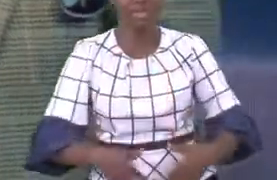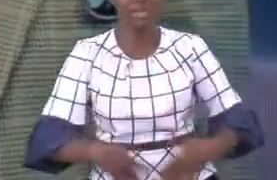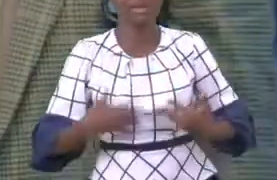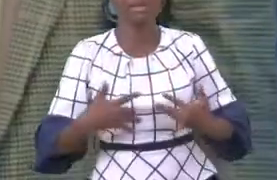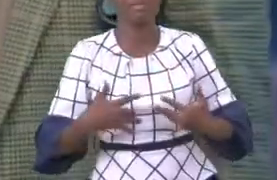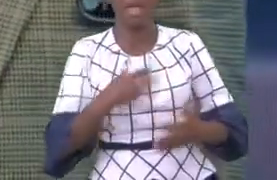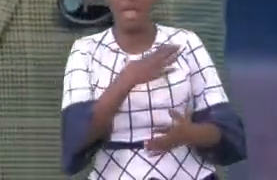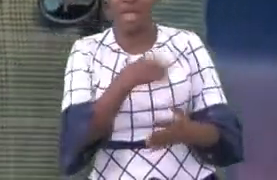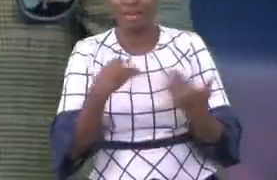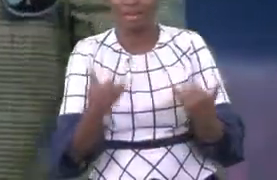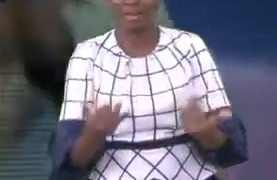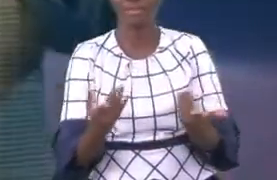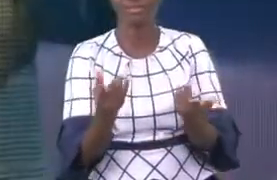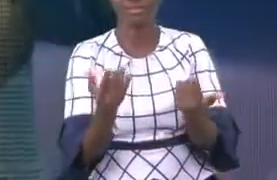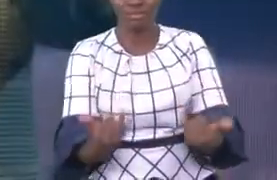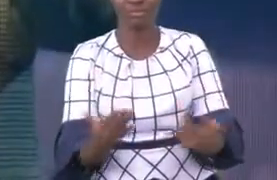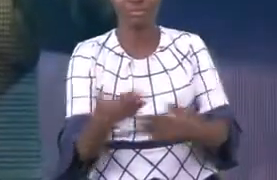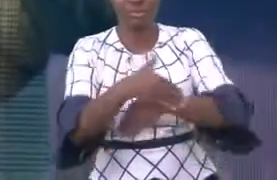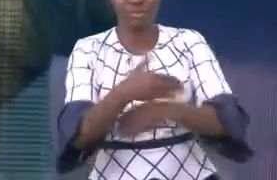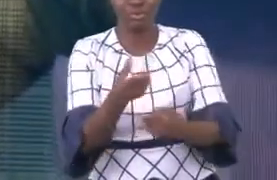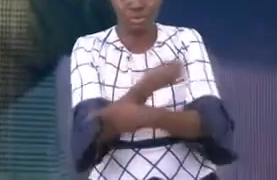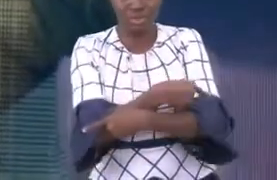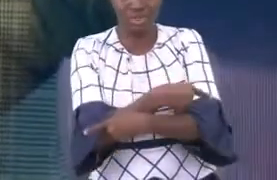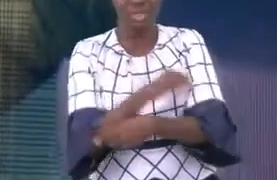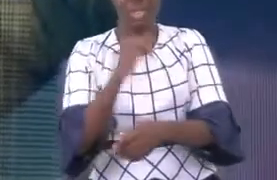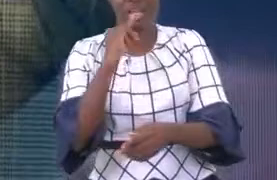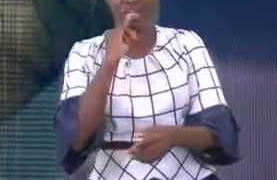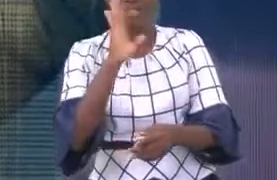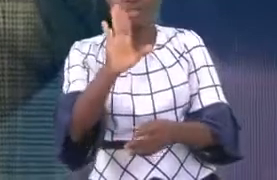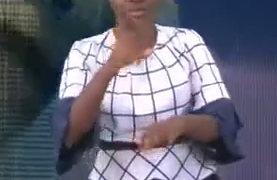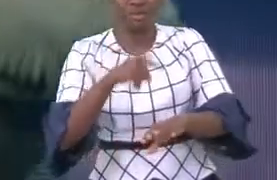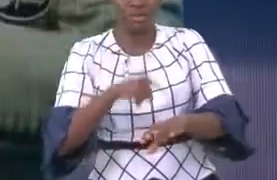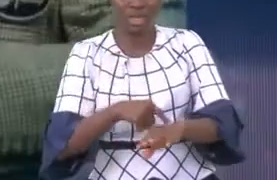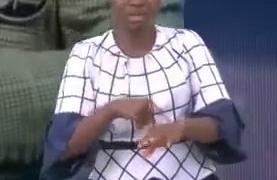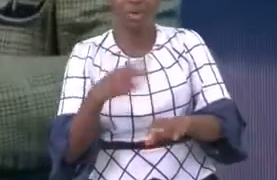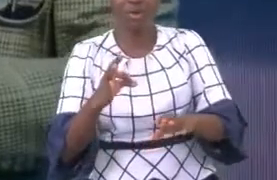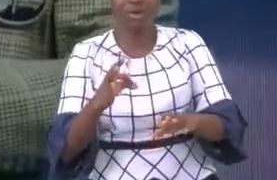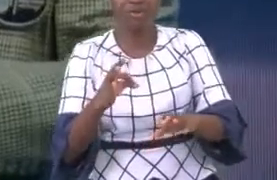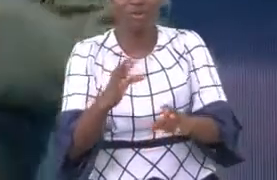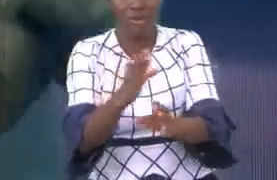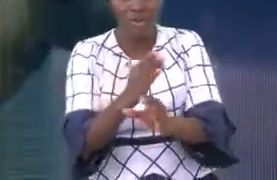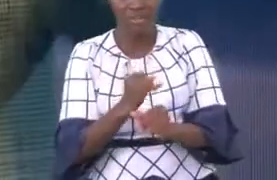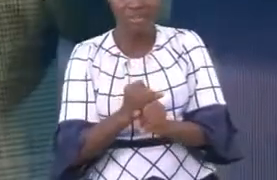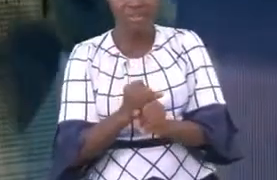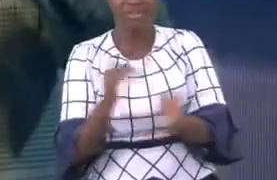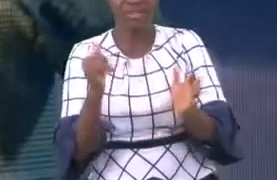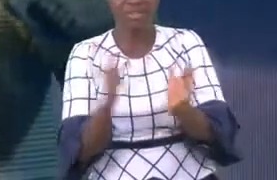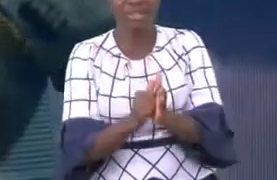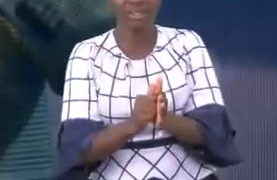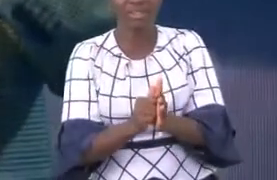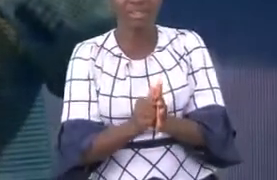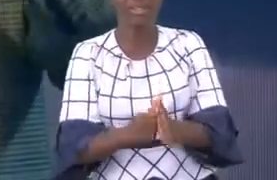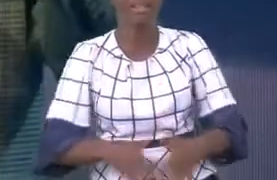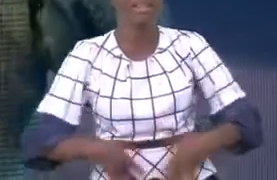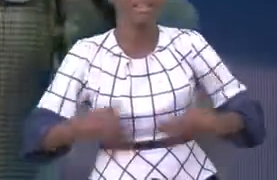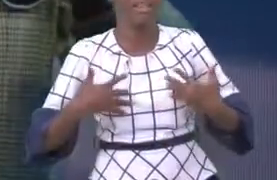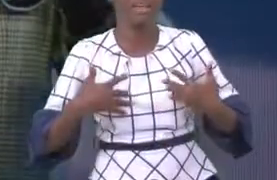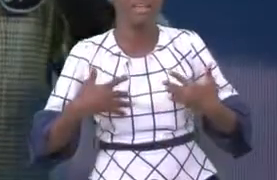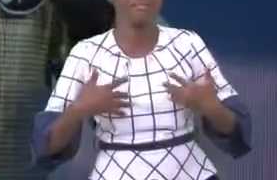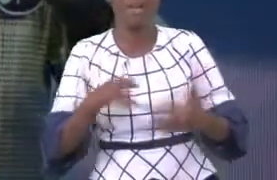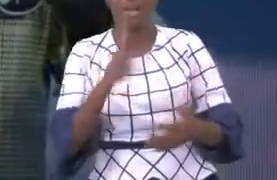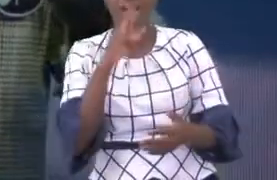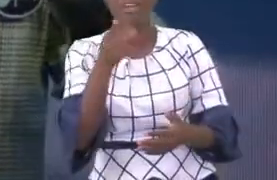eternal life. Am I talking to somebody there? Life of God, the life that knows